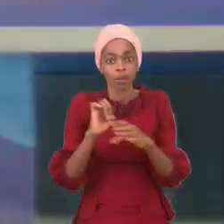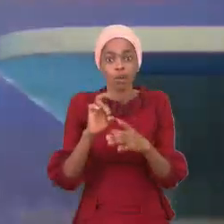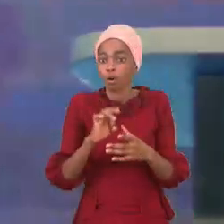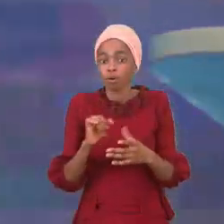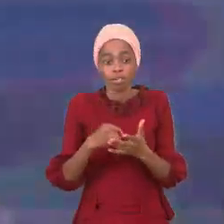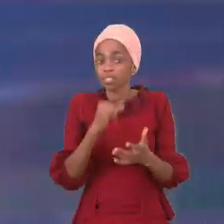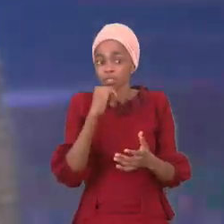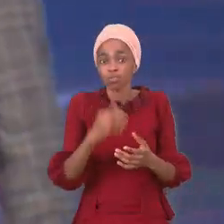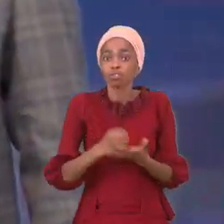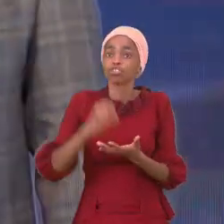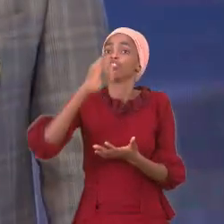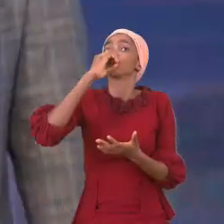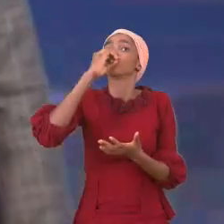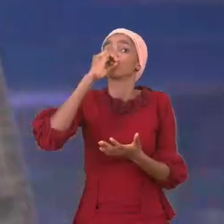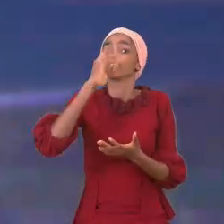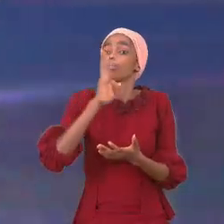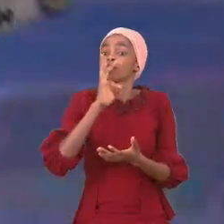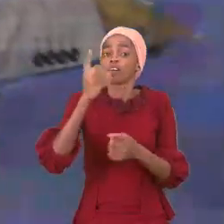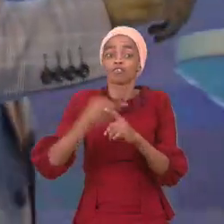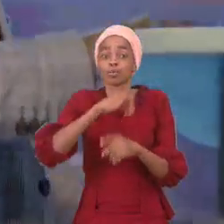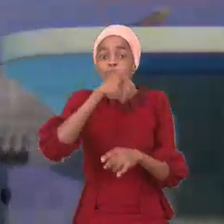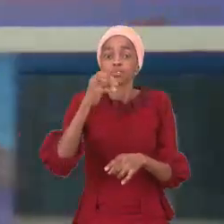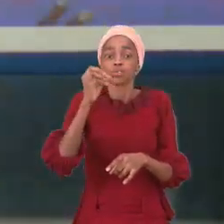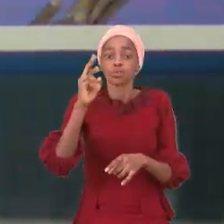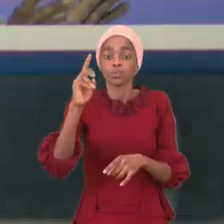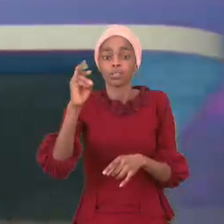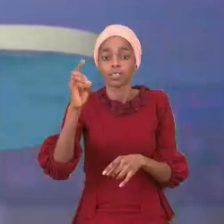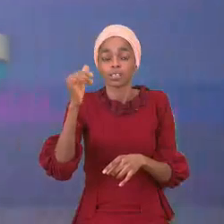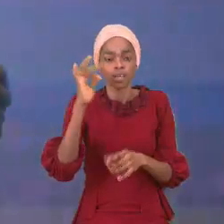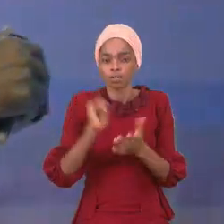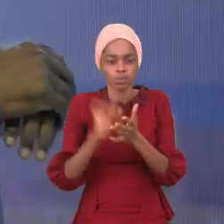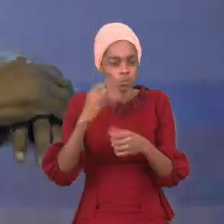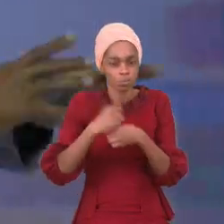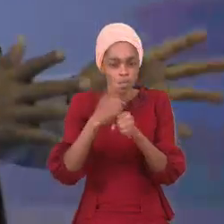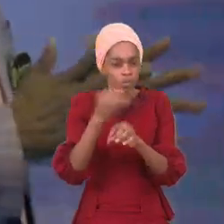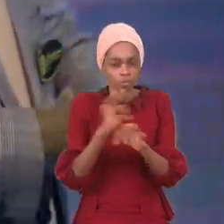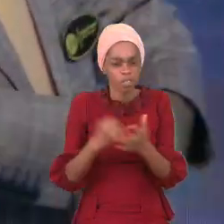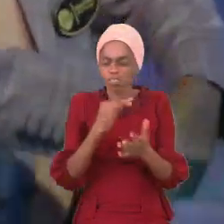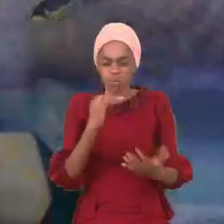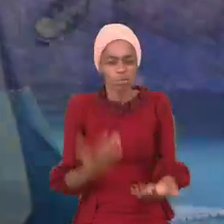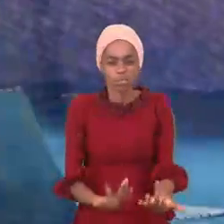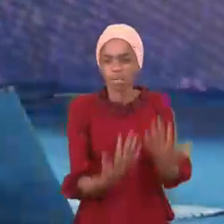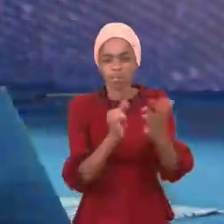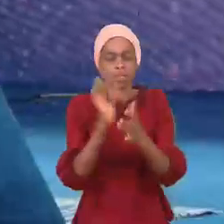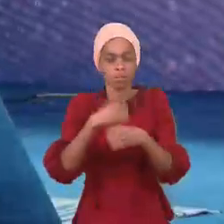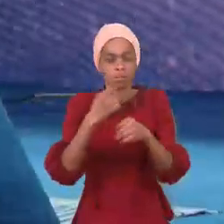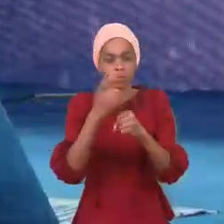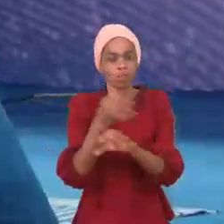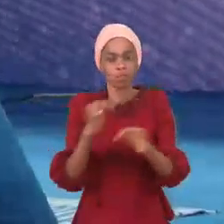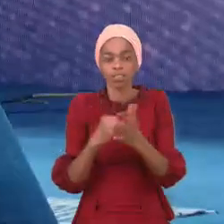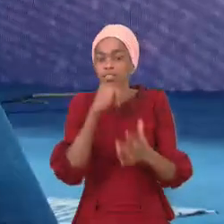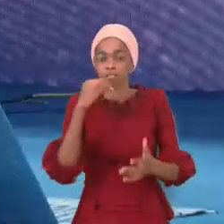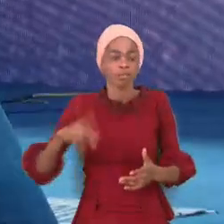River Jordan will set you free. It is not ritual. It is not ceremony. It is not